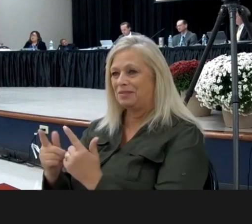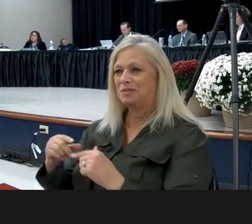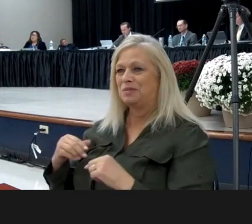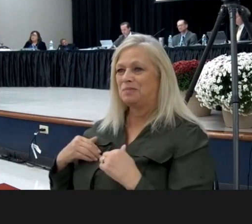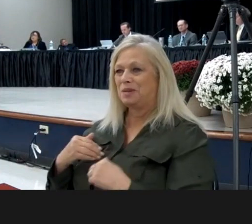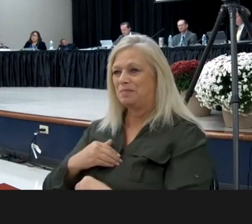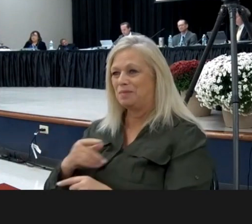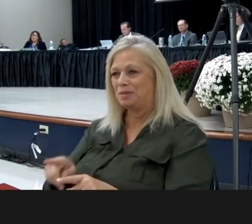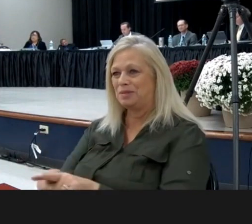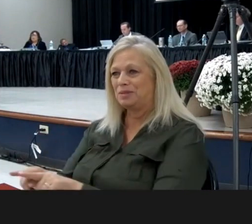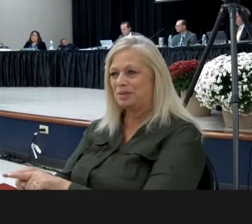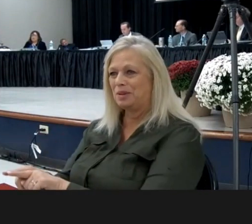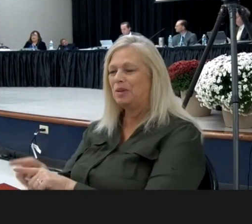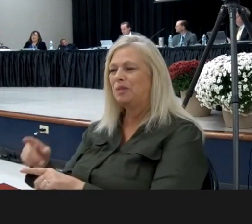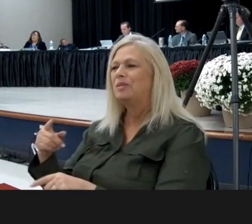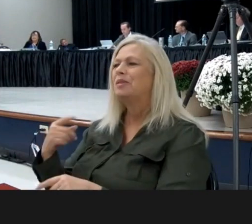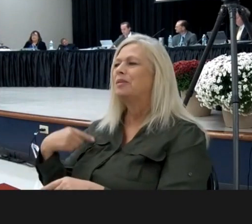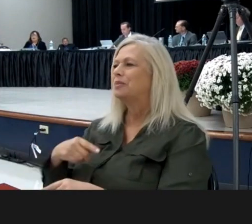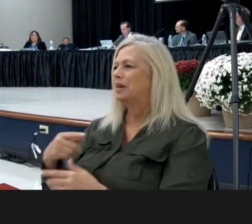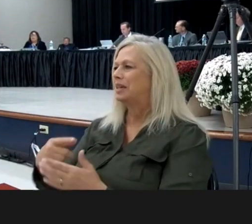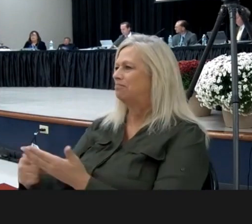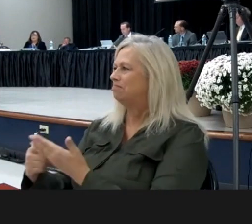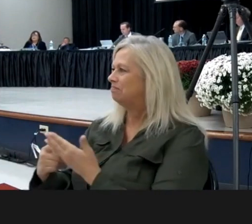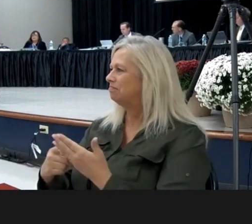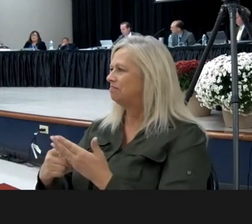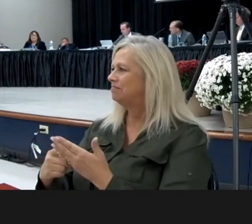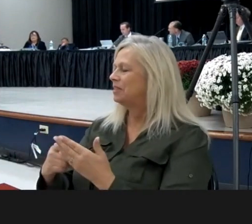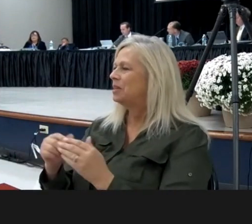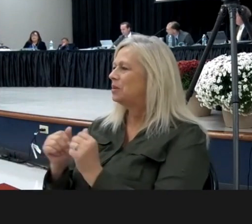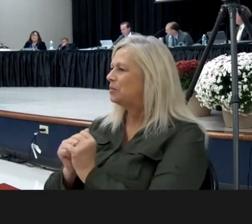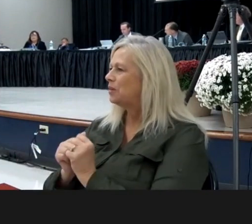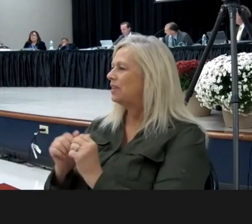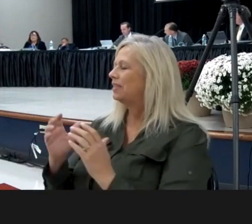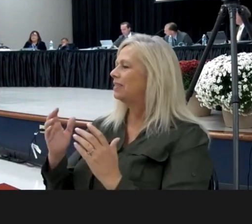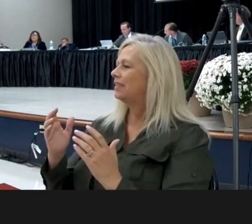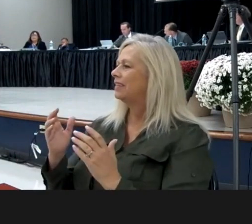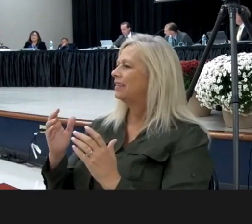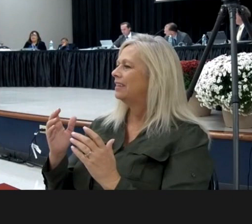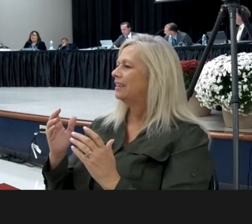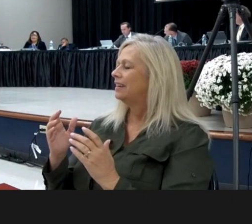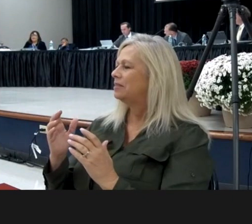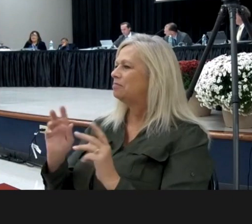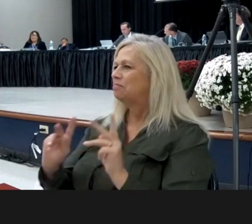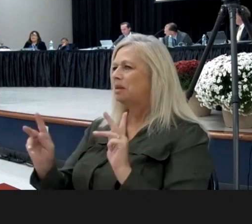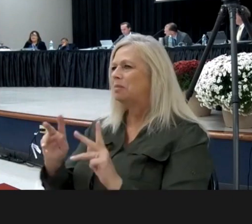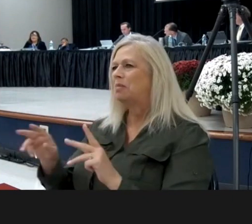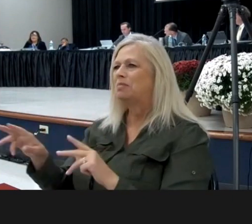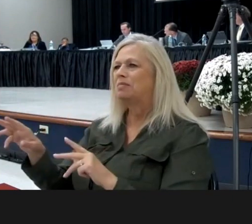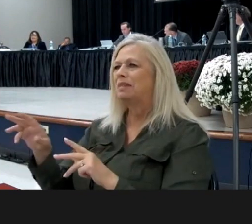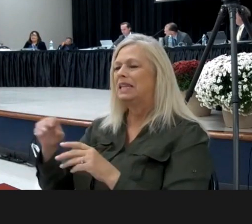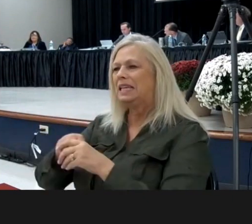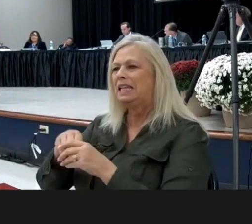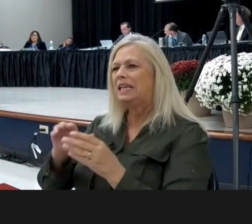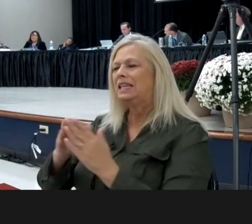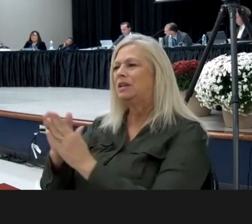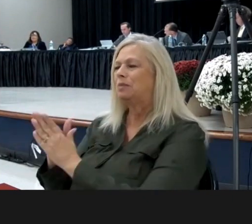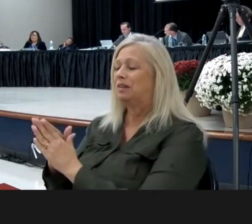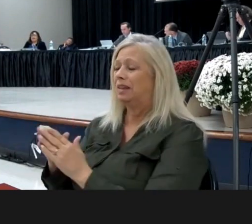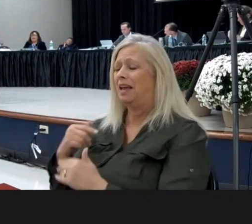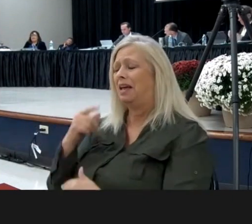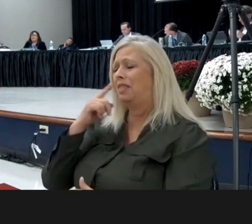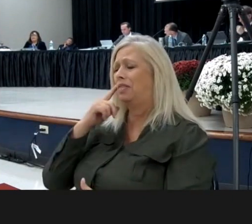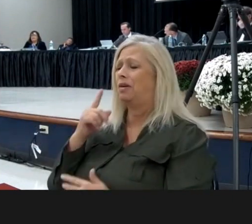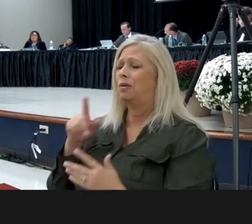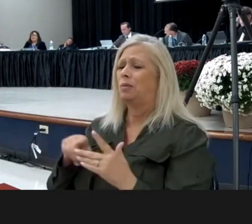about what's going on. That I was kind of, when we first started this, I said, I'm not going to believe it till